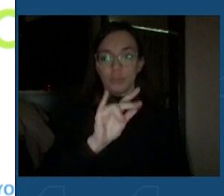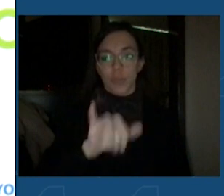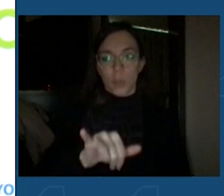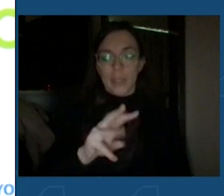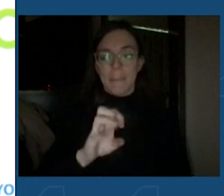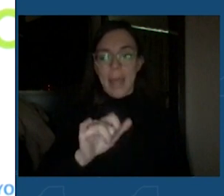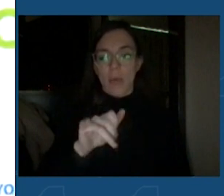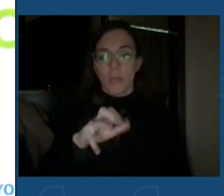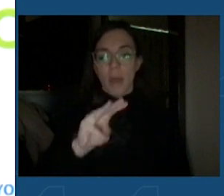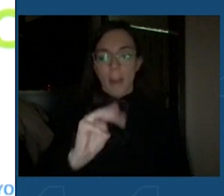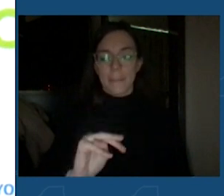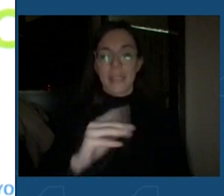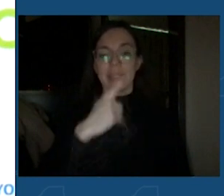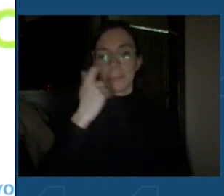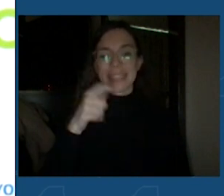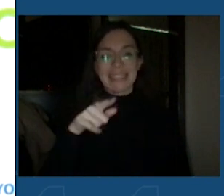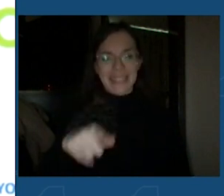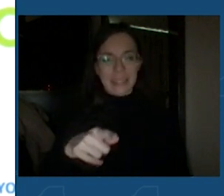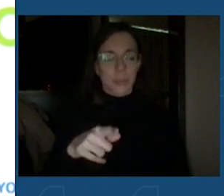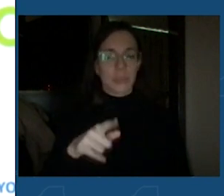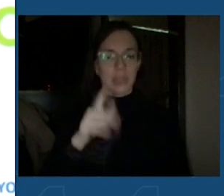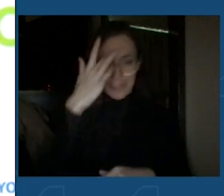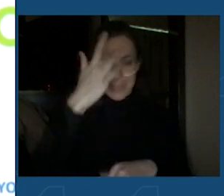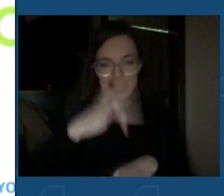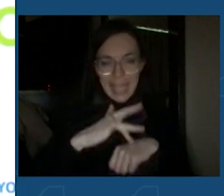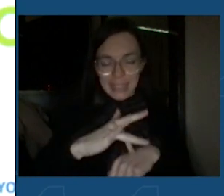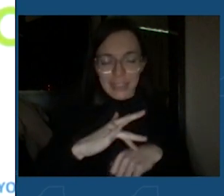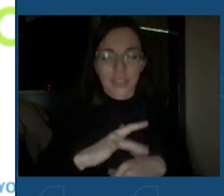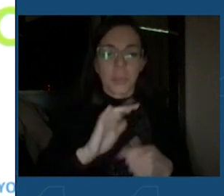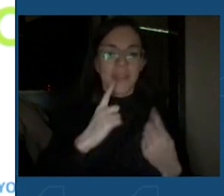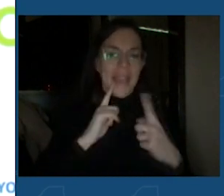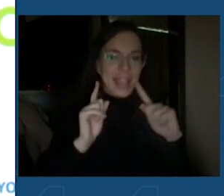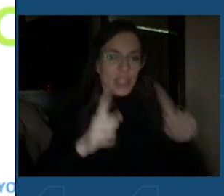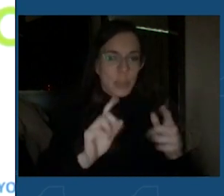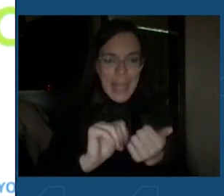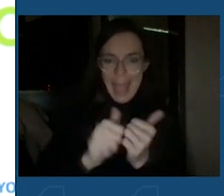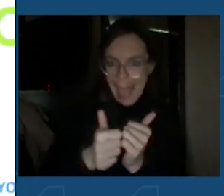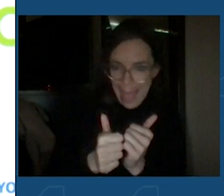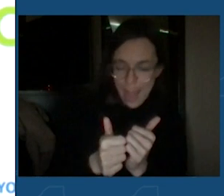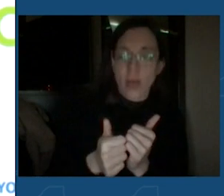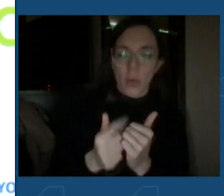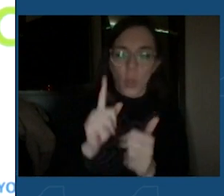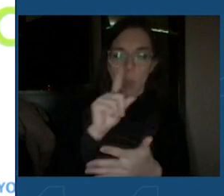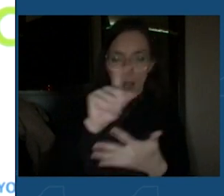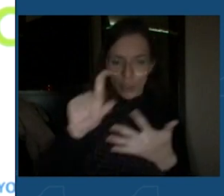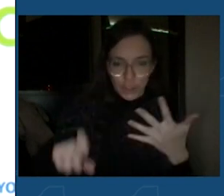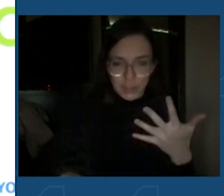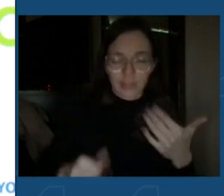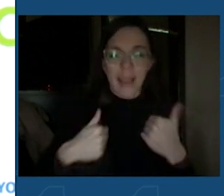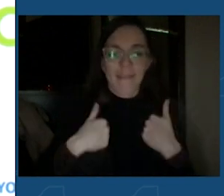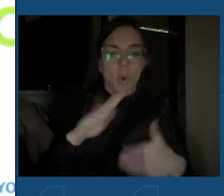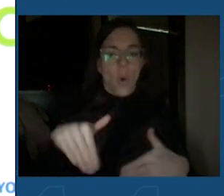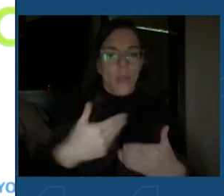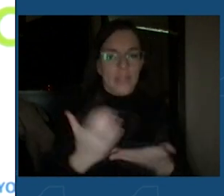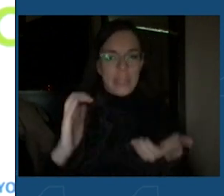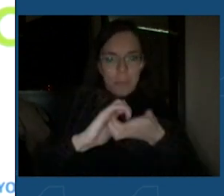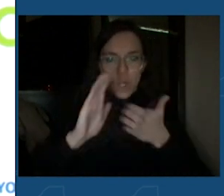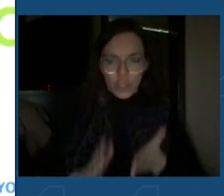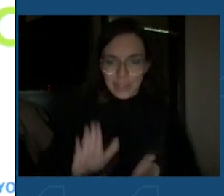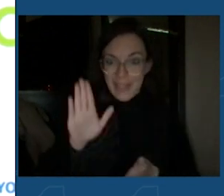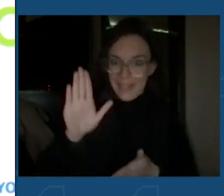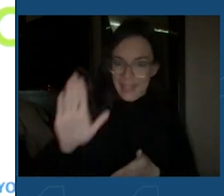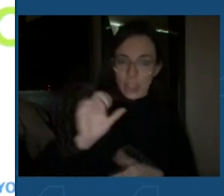the how questions. And he's got all these partners that have already been thanked and introduced whose job it was to answer that.